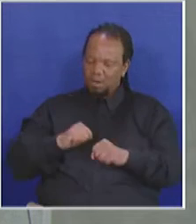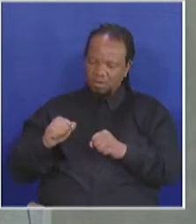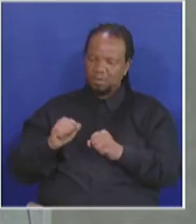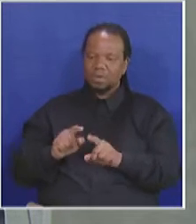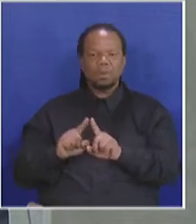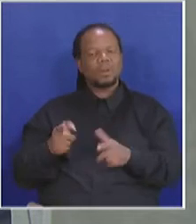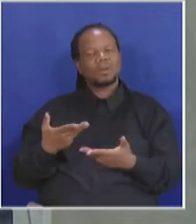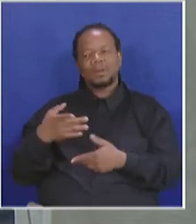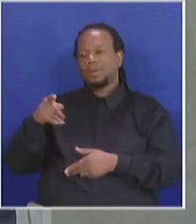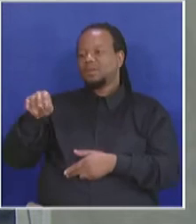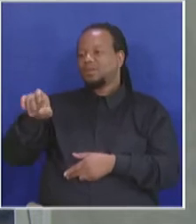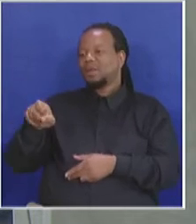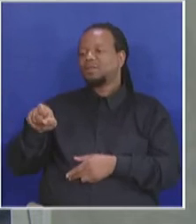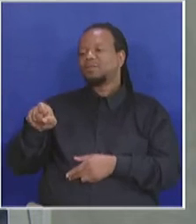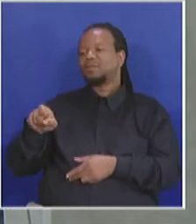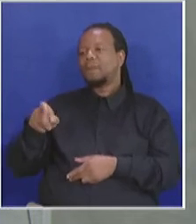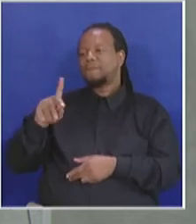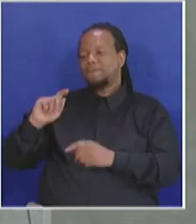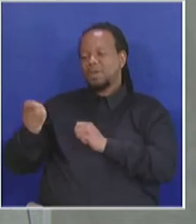squandered without a whiff of